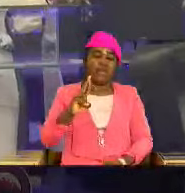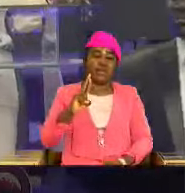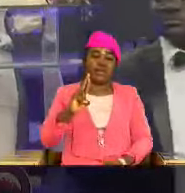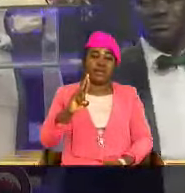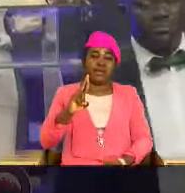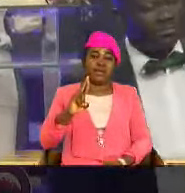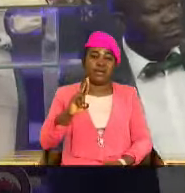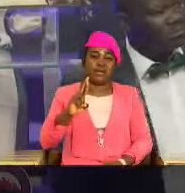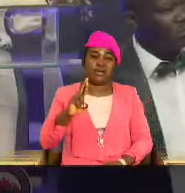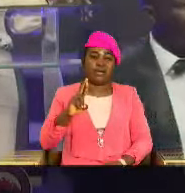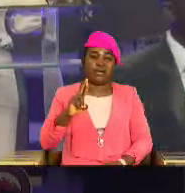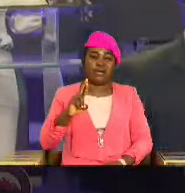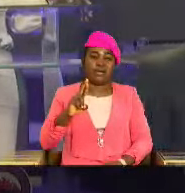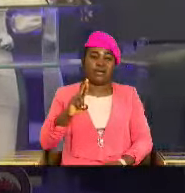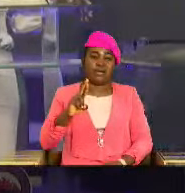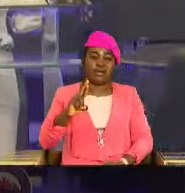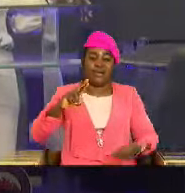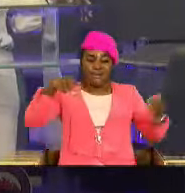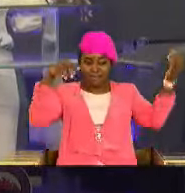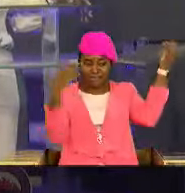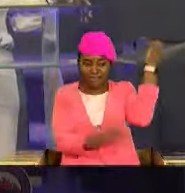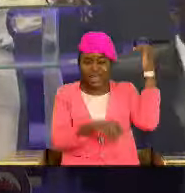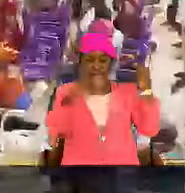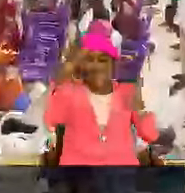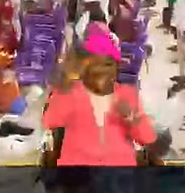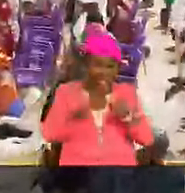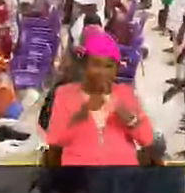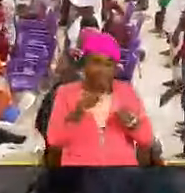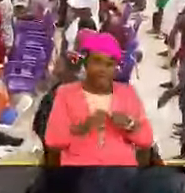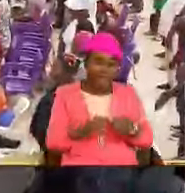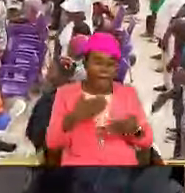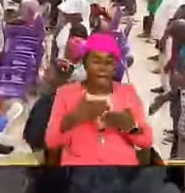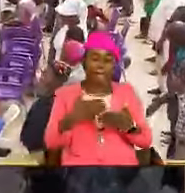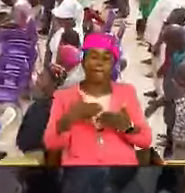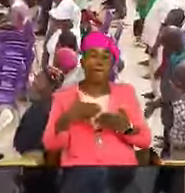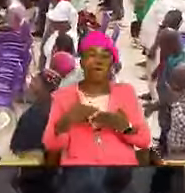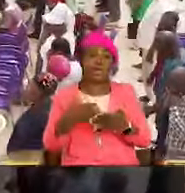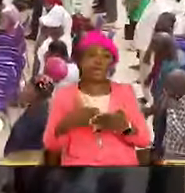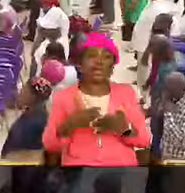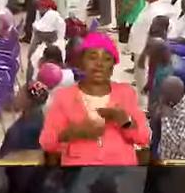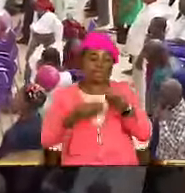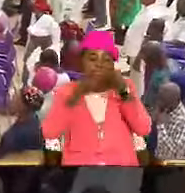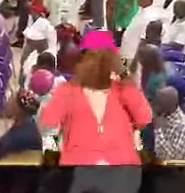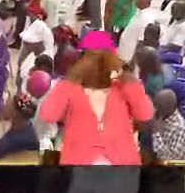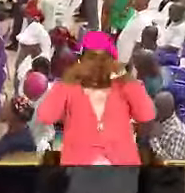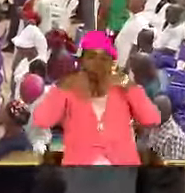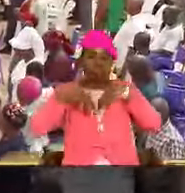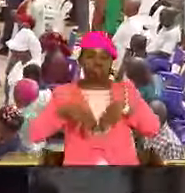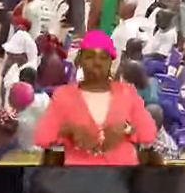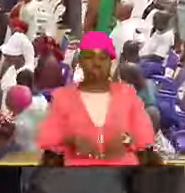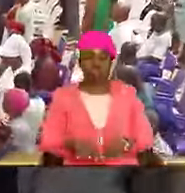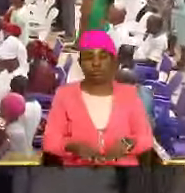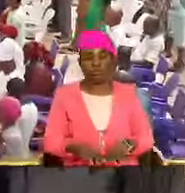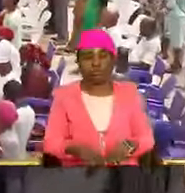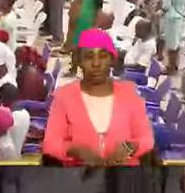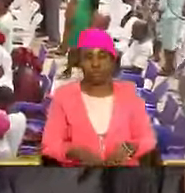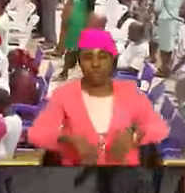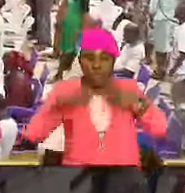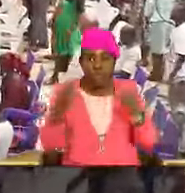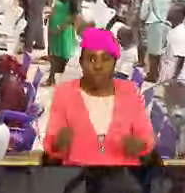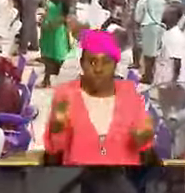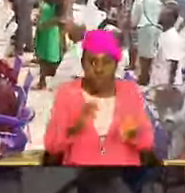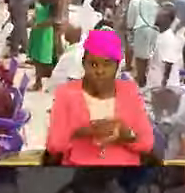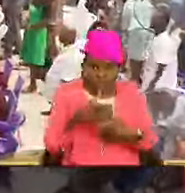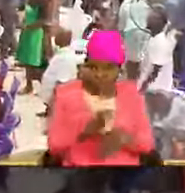money swallowers P against money swallowers with